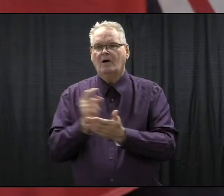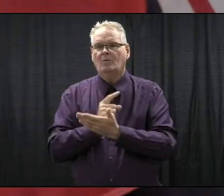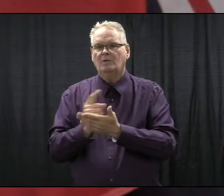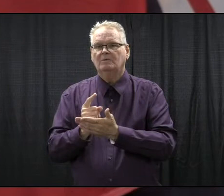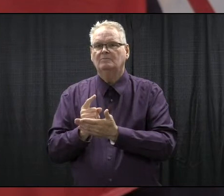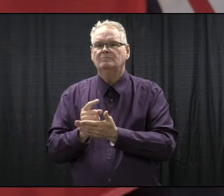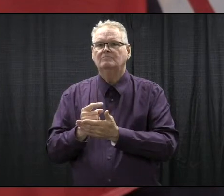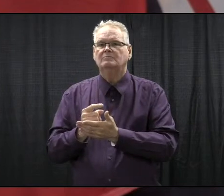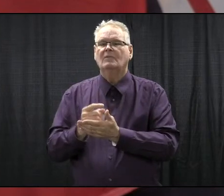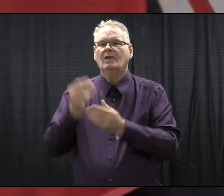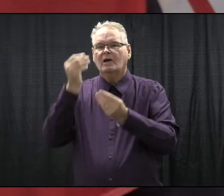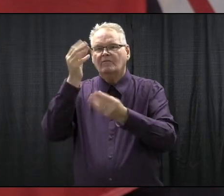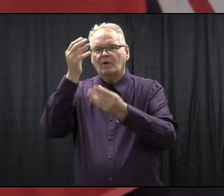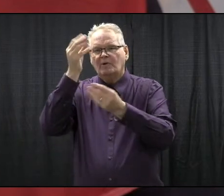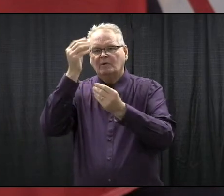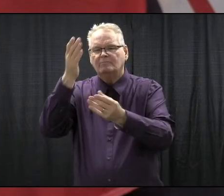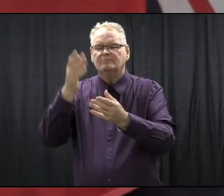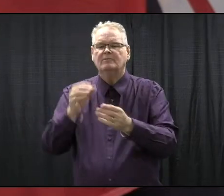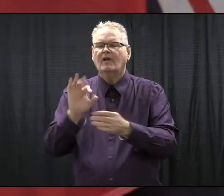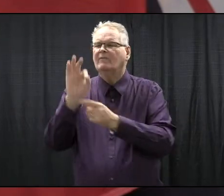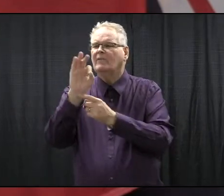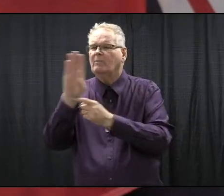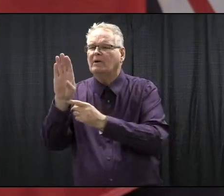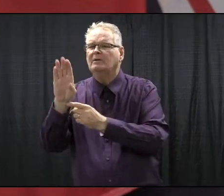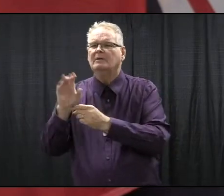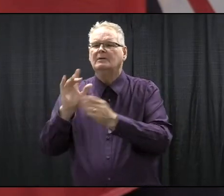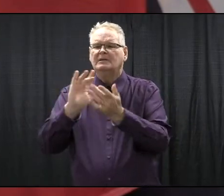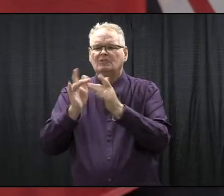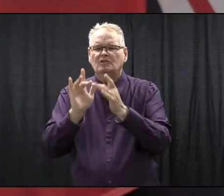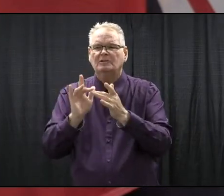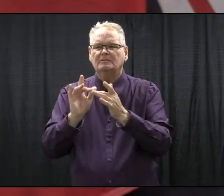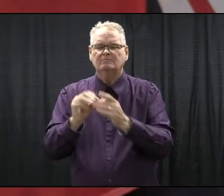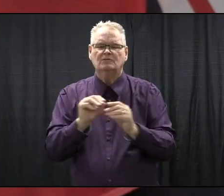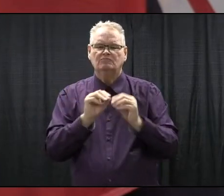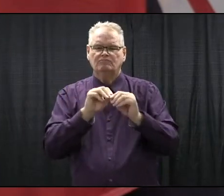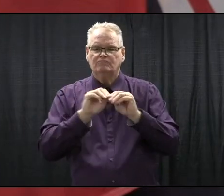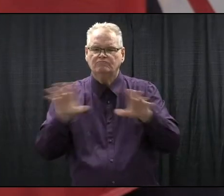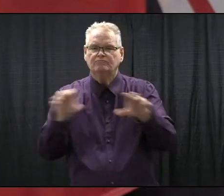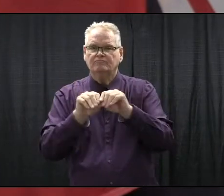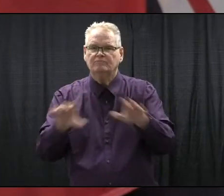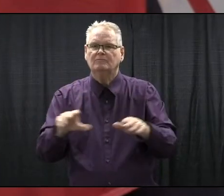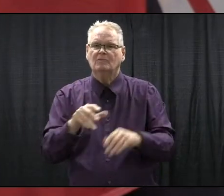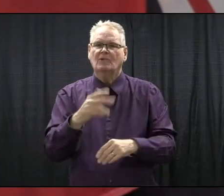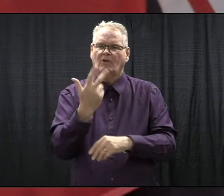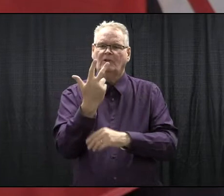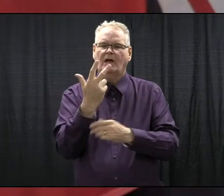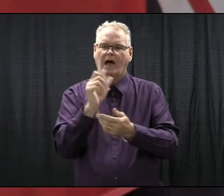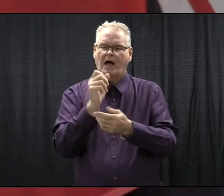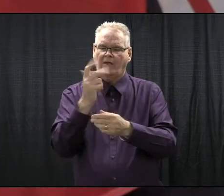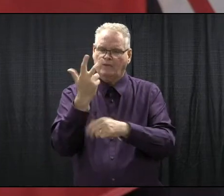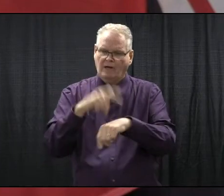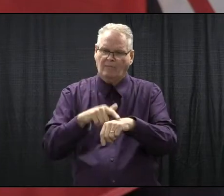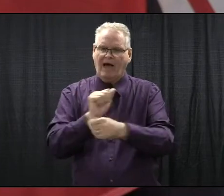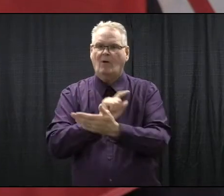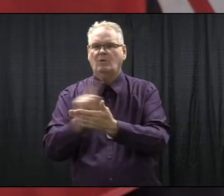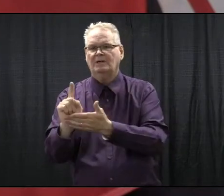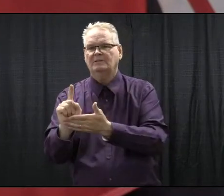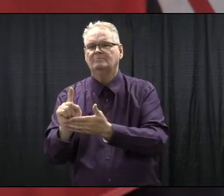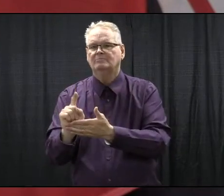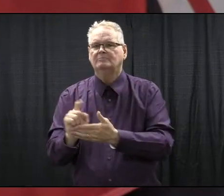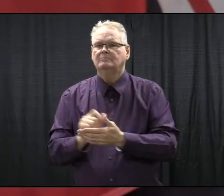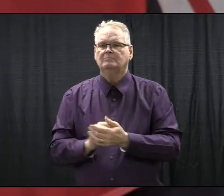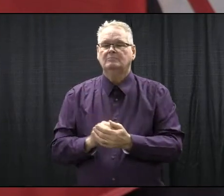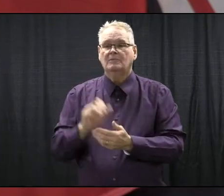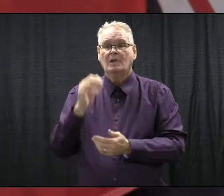is. I would simply close now by inviting everyone who hasn't had any shots to get their first, and for those who've passed